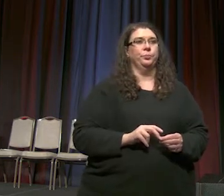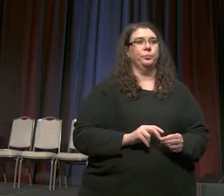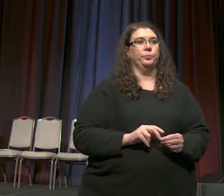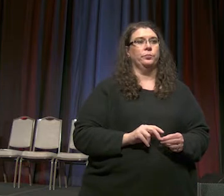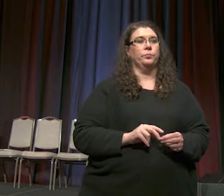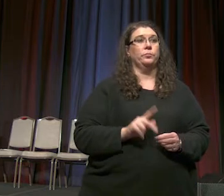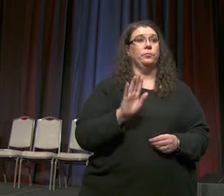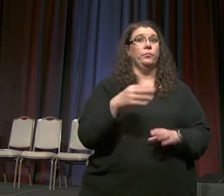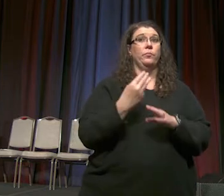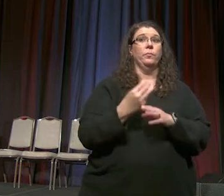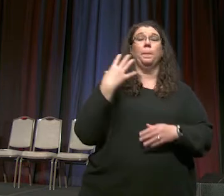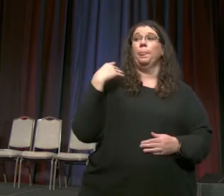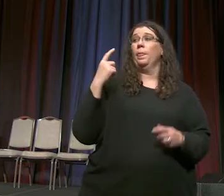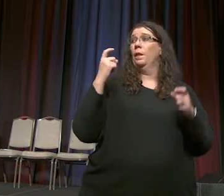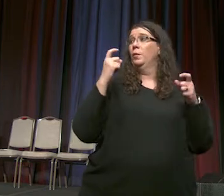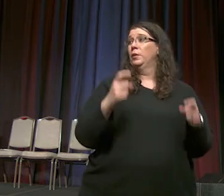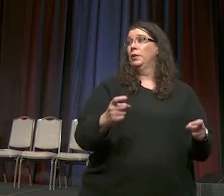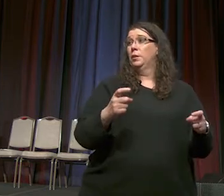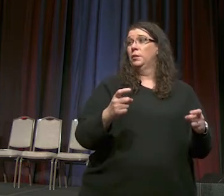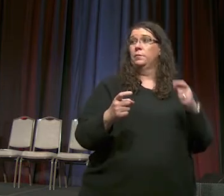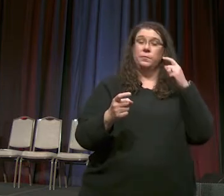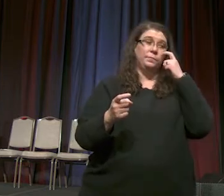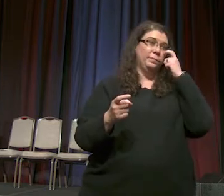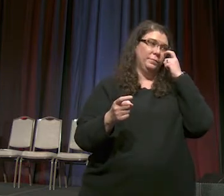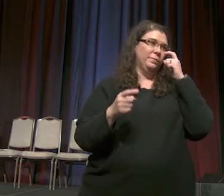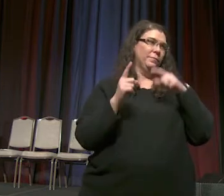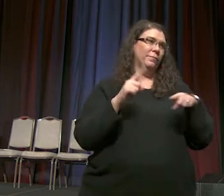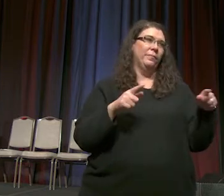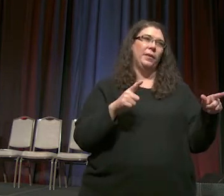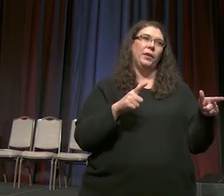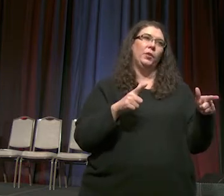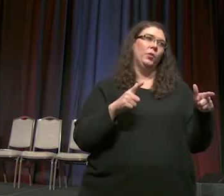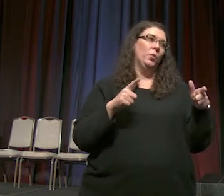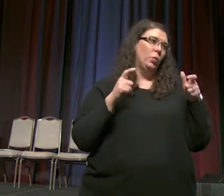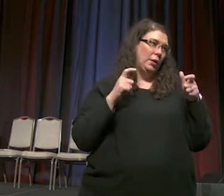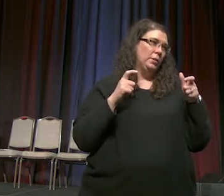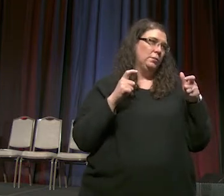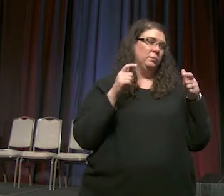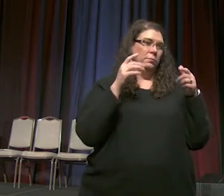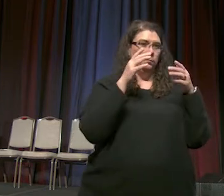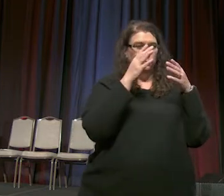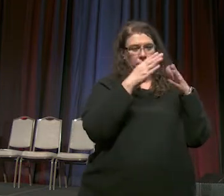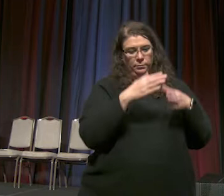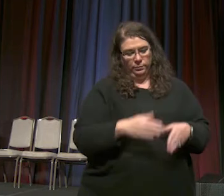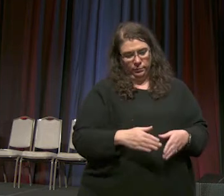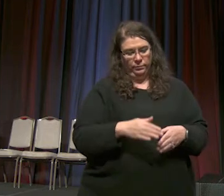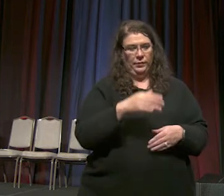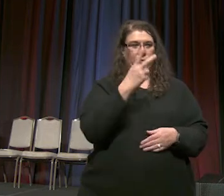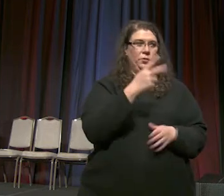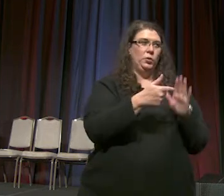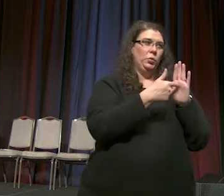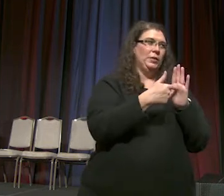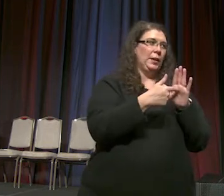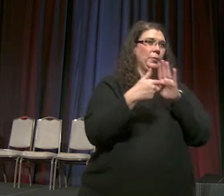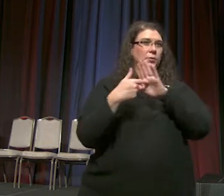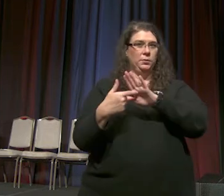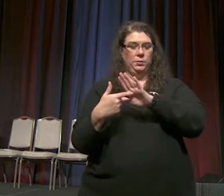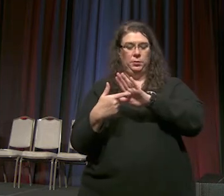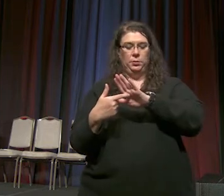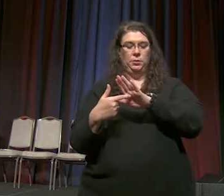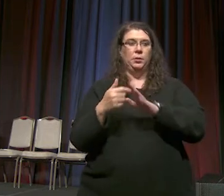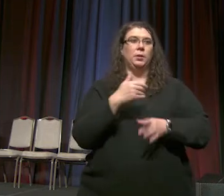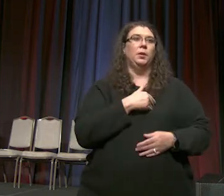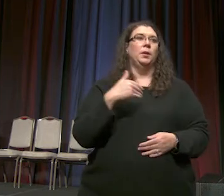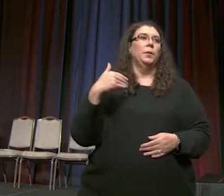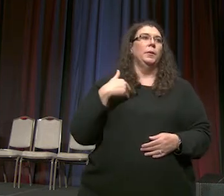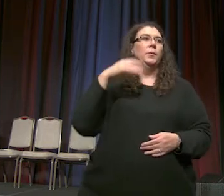This slide will give you a very quick breakdown of 2 examples, a member of the clergy